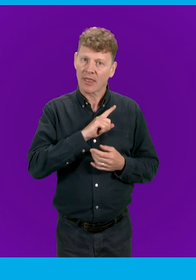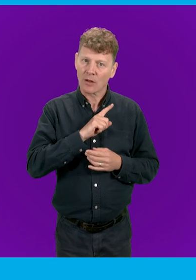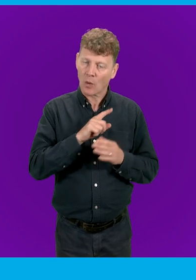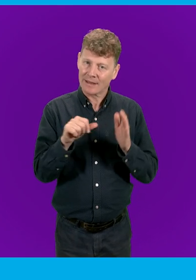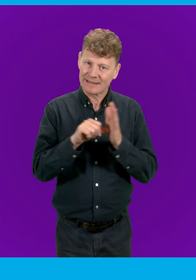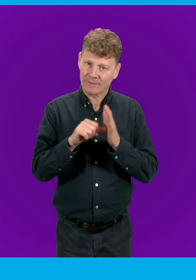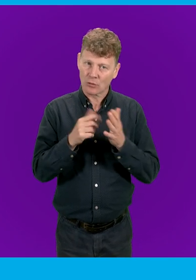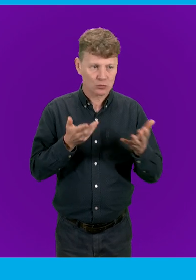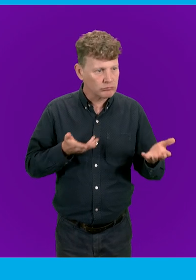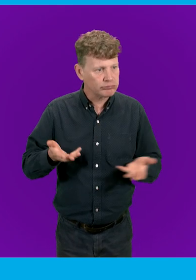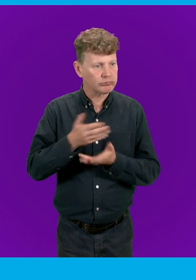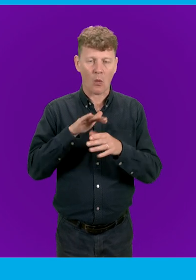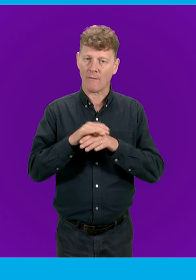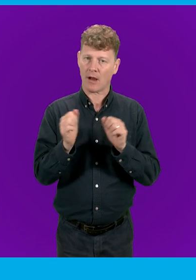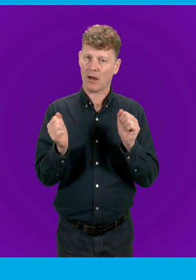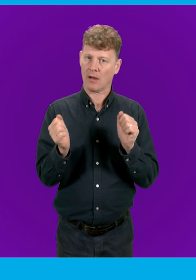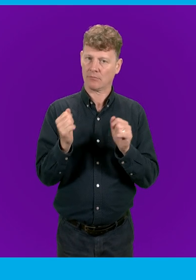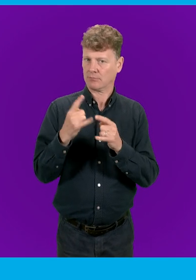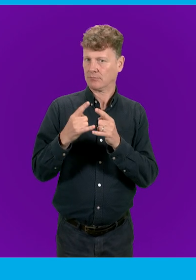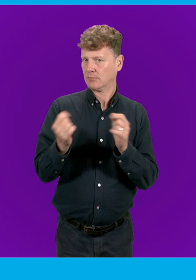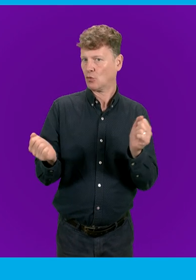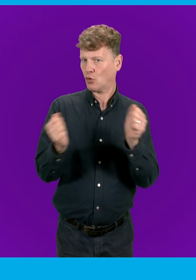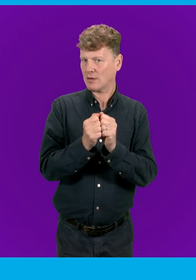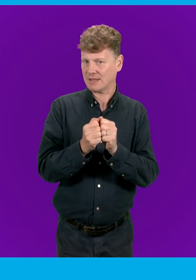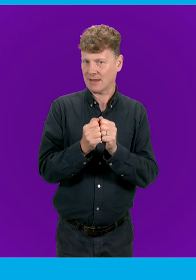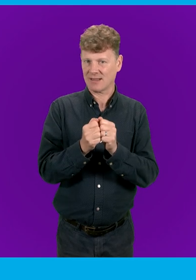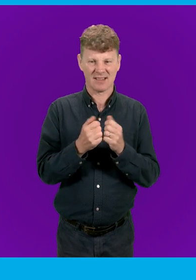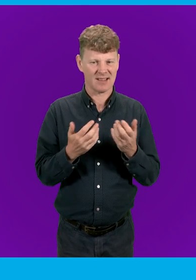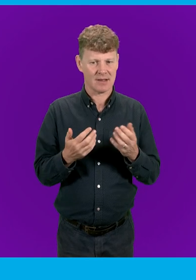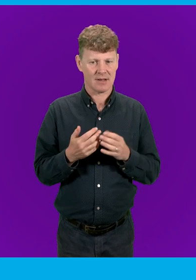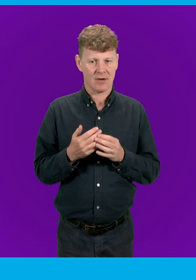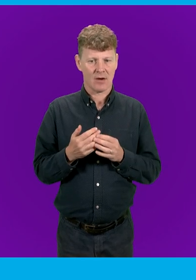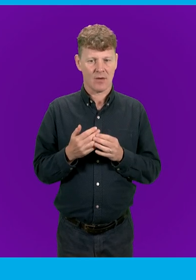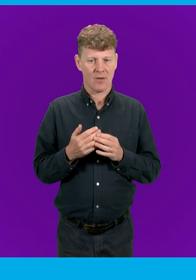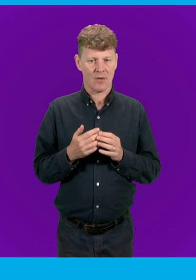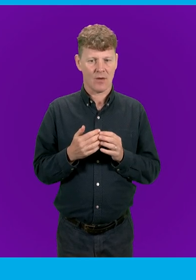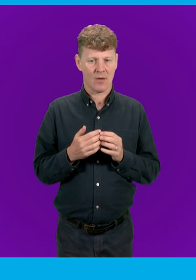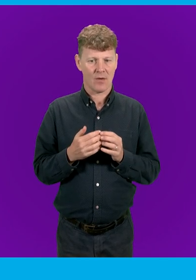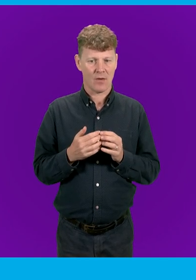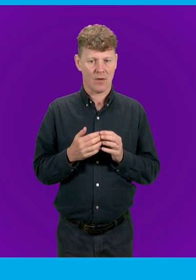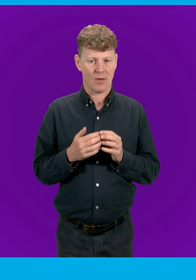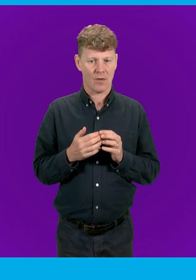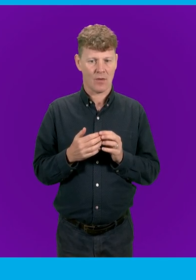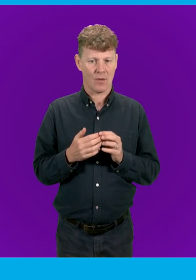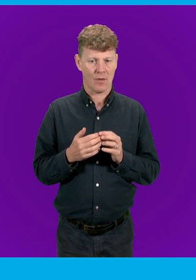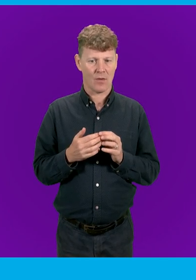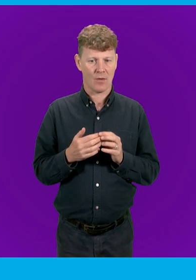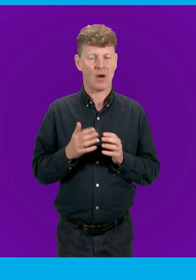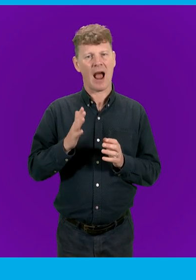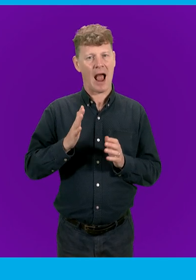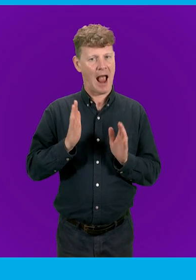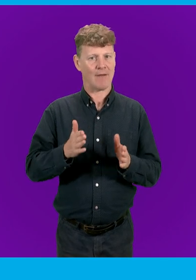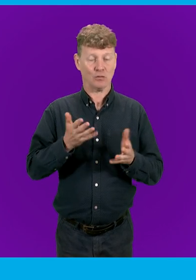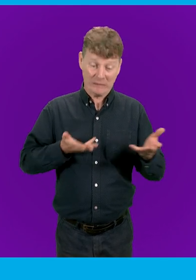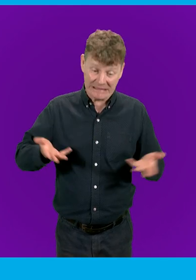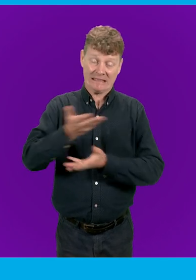consent. So for that reason, you kind of... you need to talk about it more, almost, to, like, break the awkwardness, but